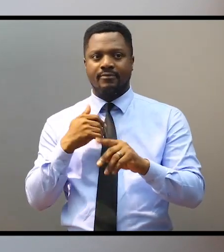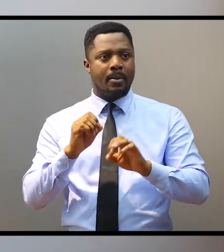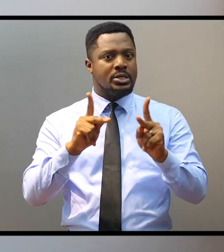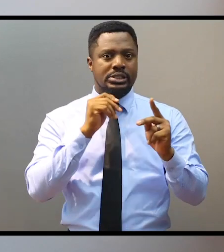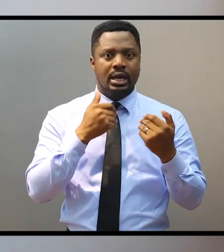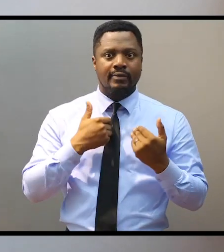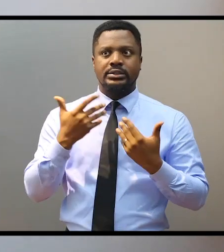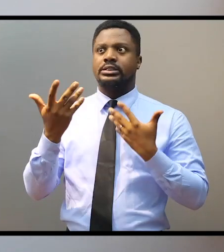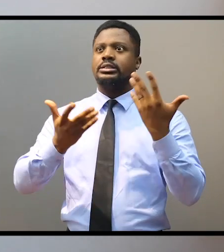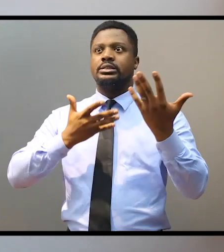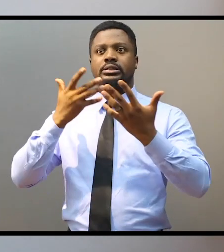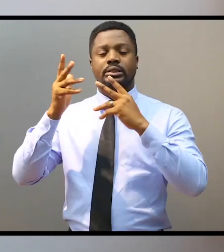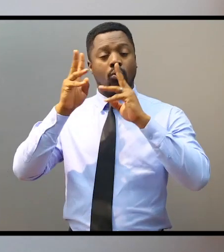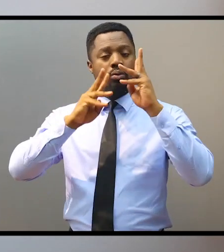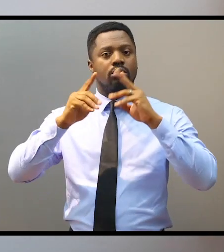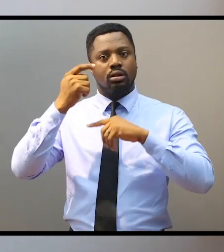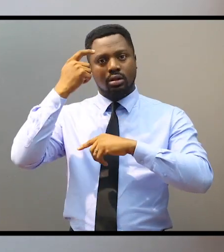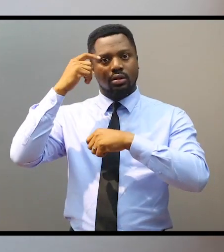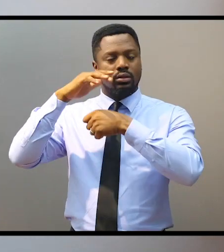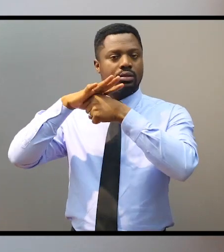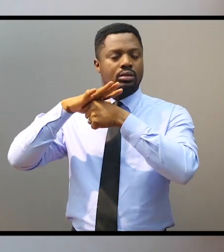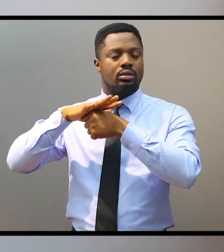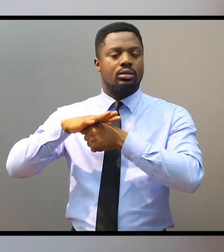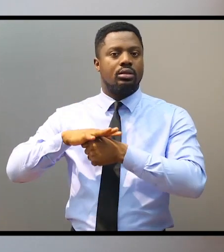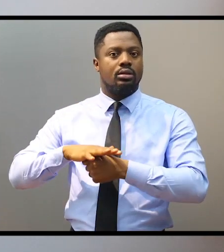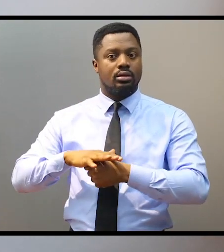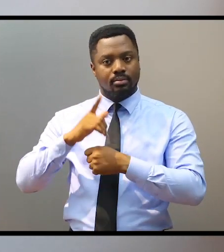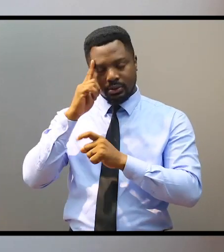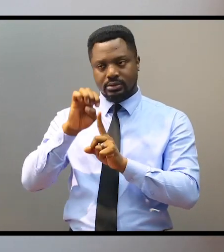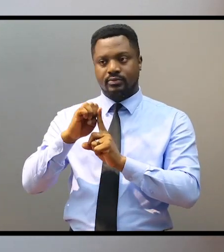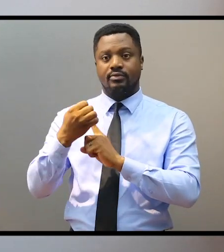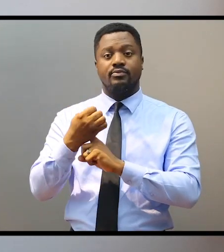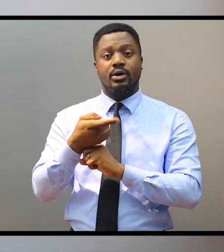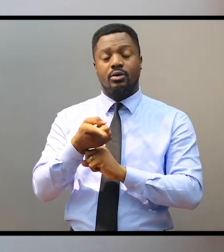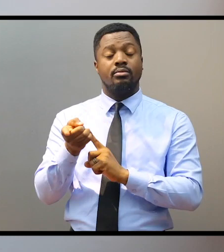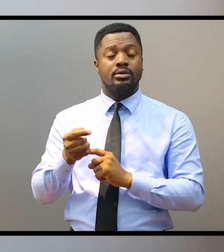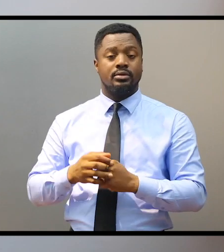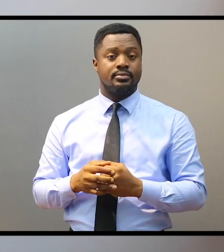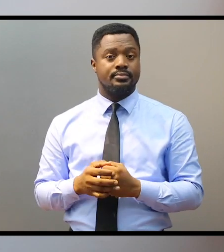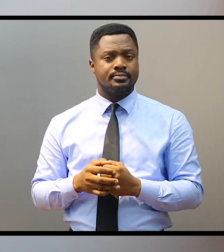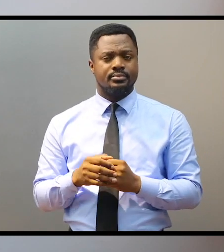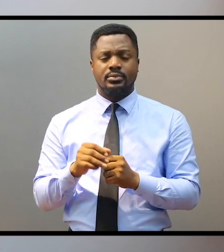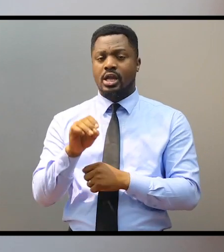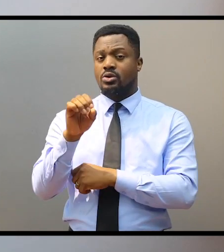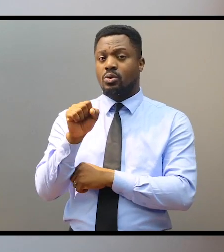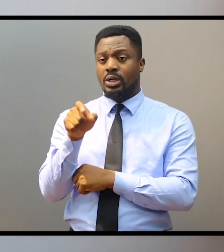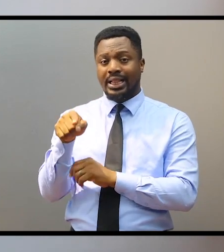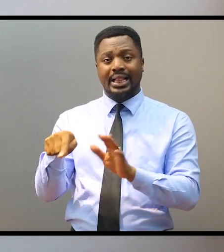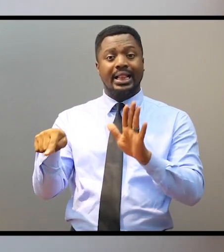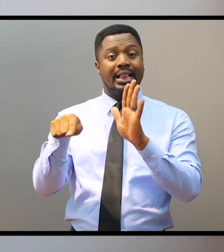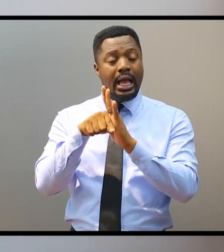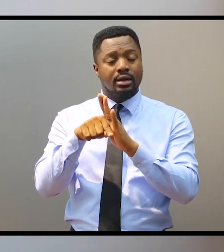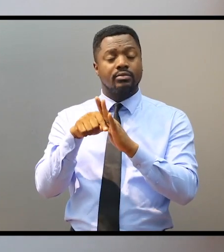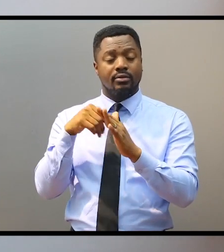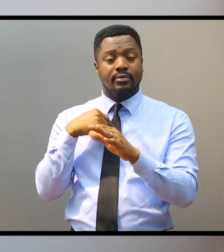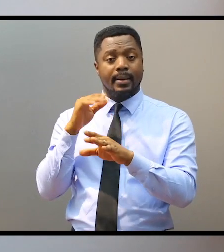opportunities or incentives or resources due to how the environment has been designed. So